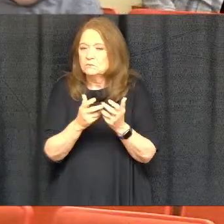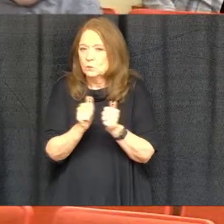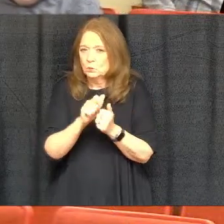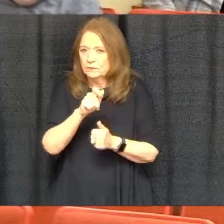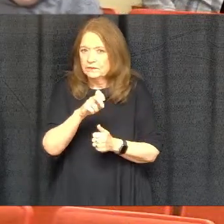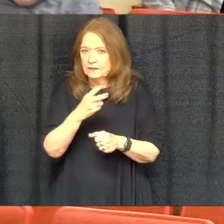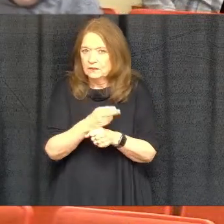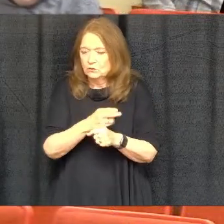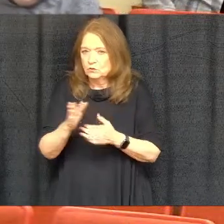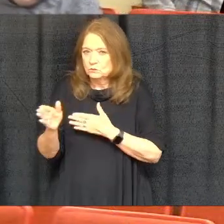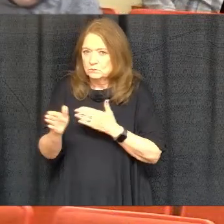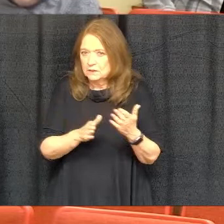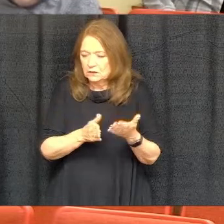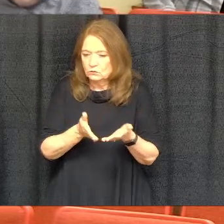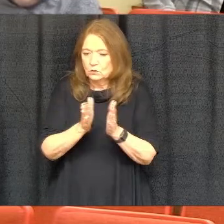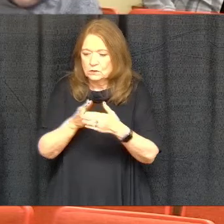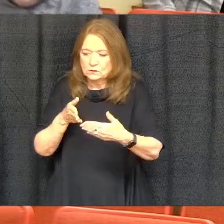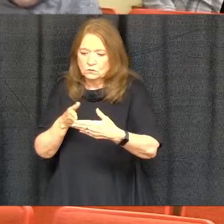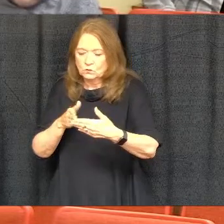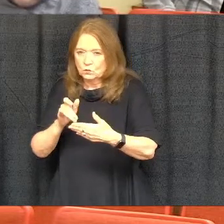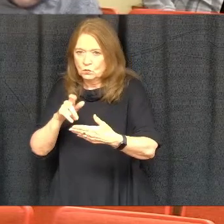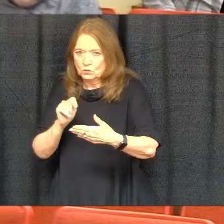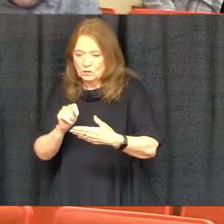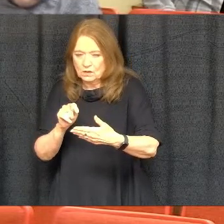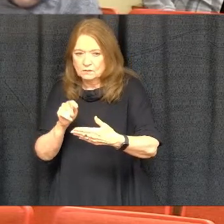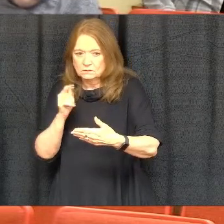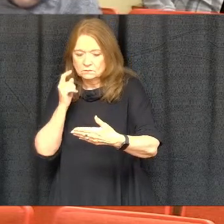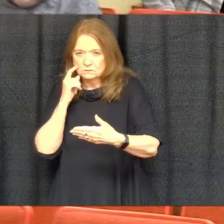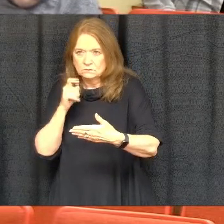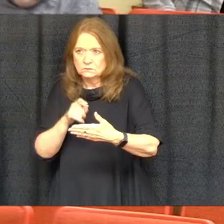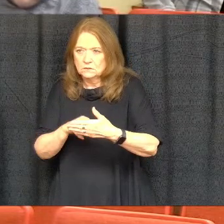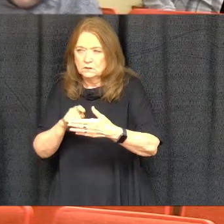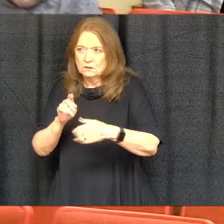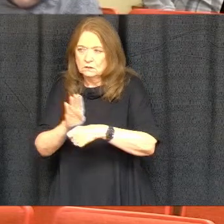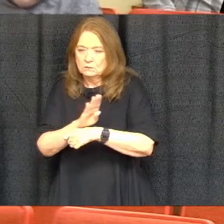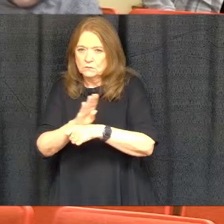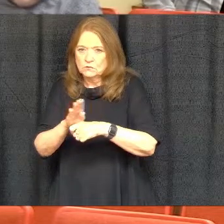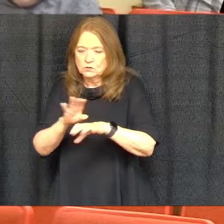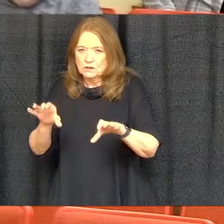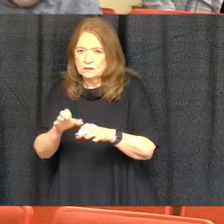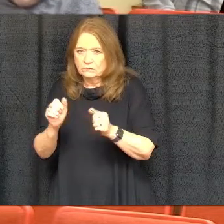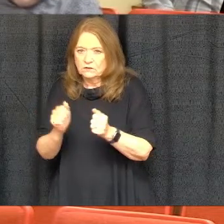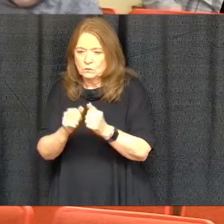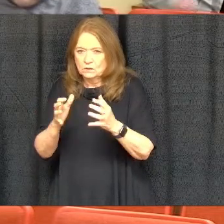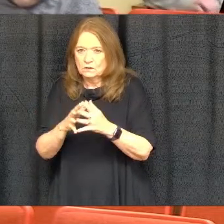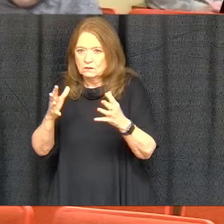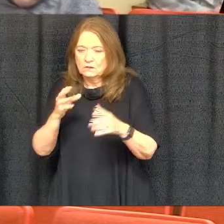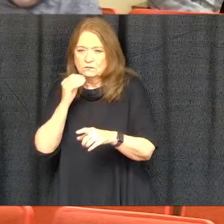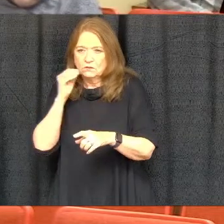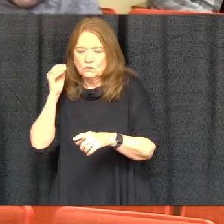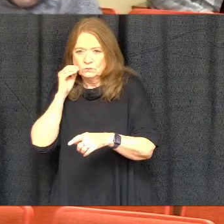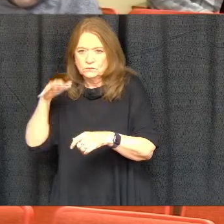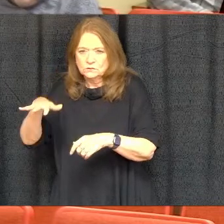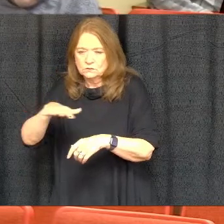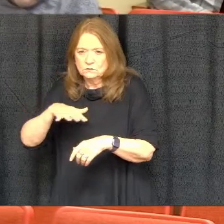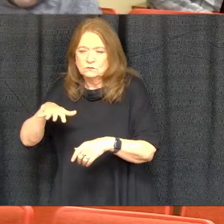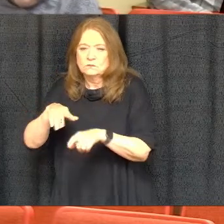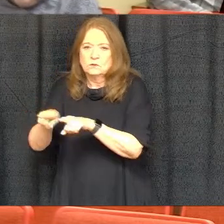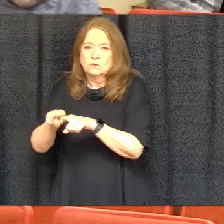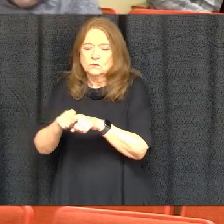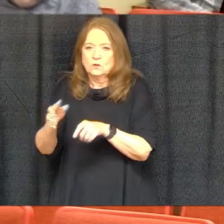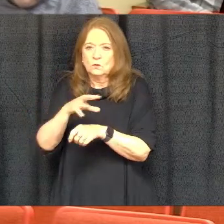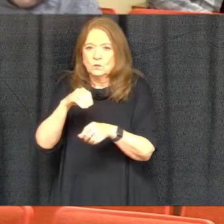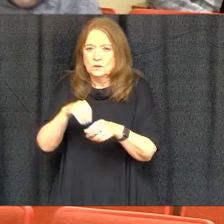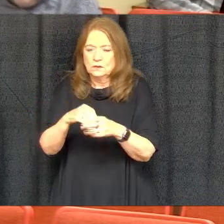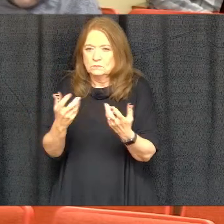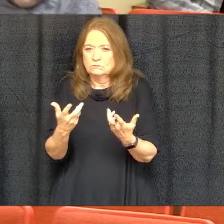plan. The request is a corner lot in a node of commercial activity with higher density residential development nearby. It is also within